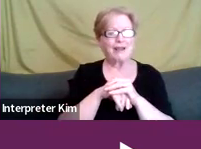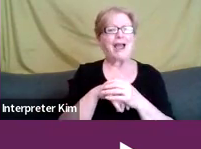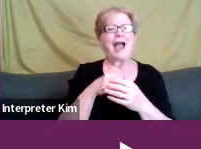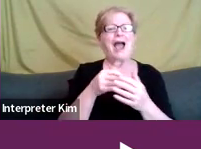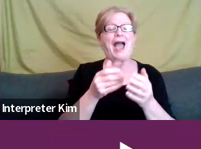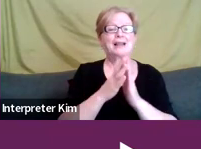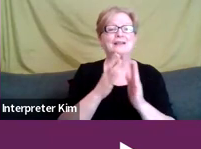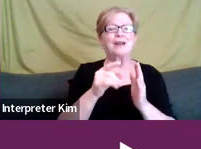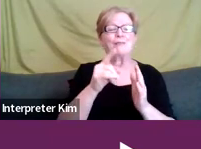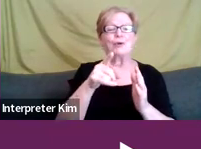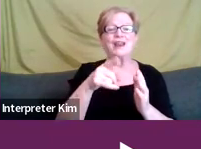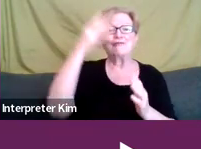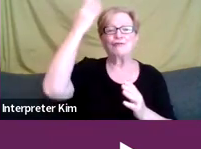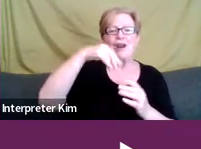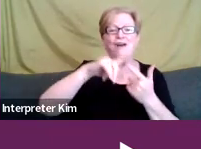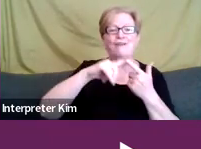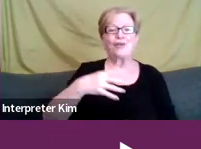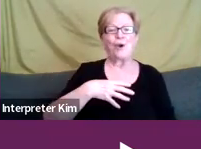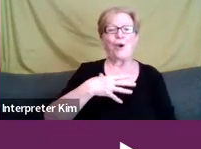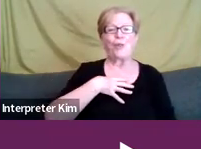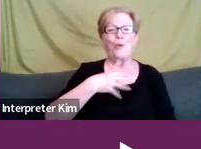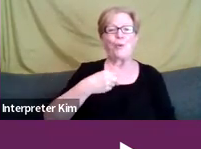these people in front of the White House. It did that.